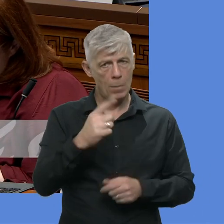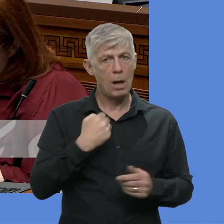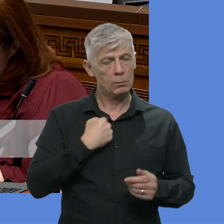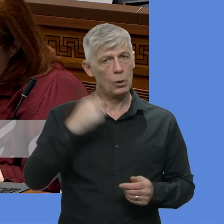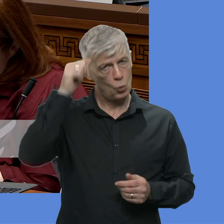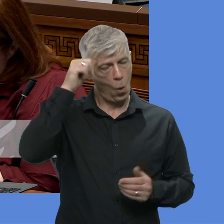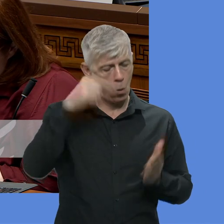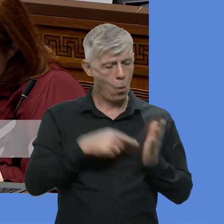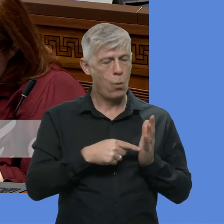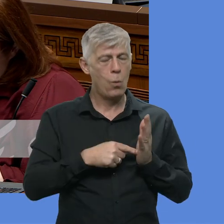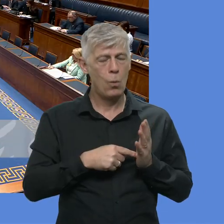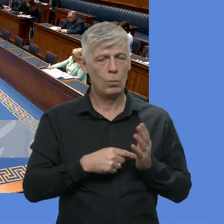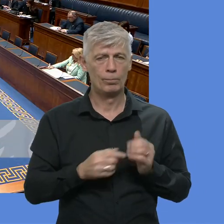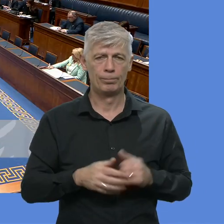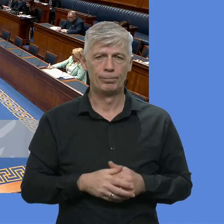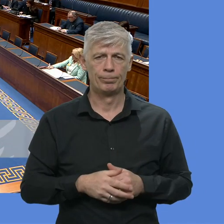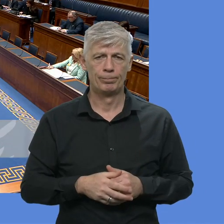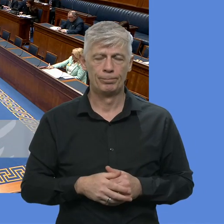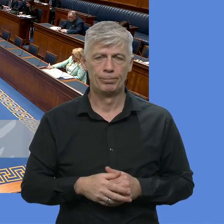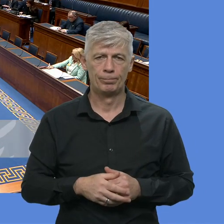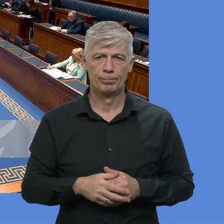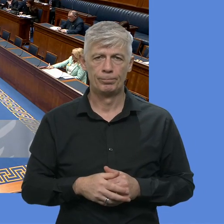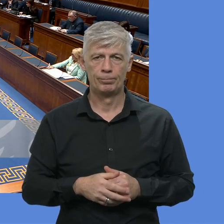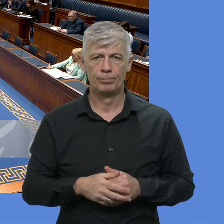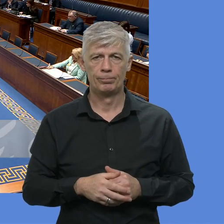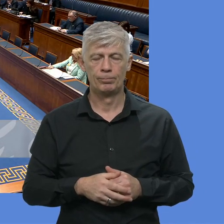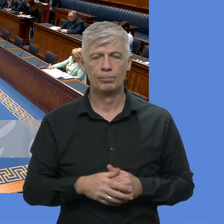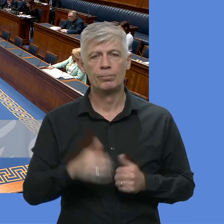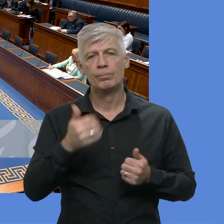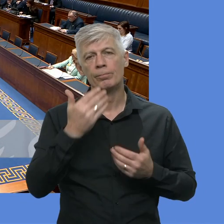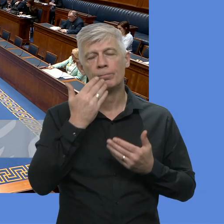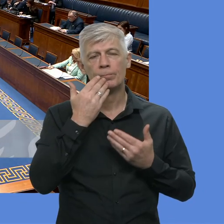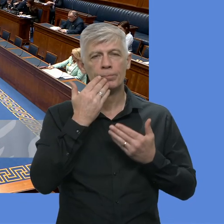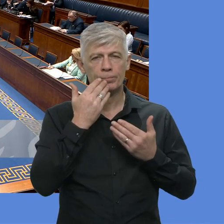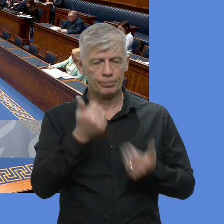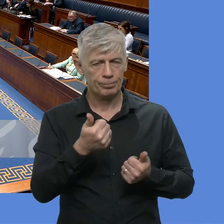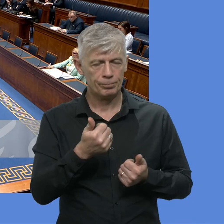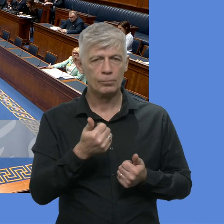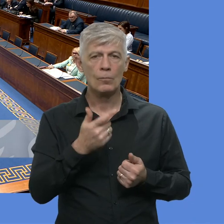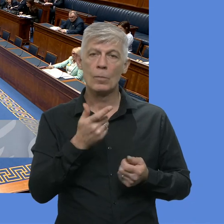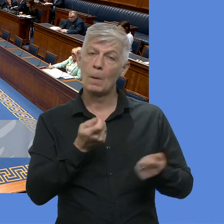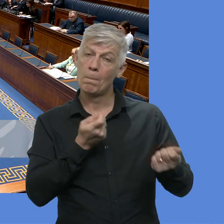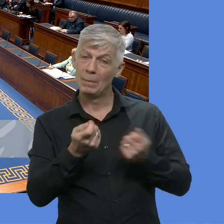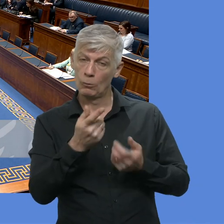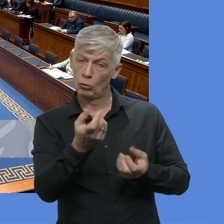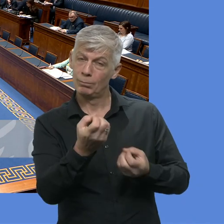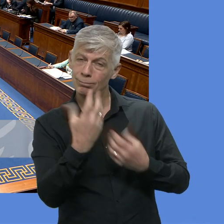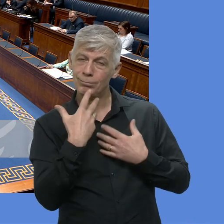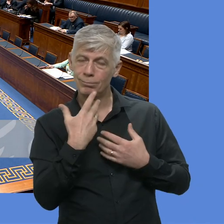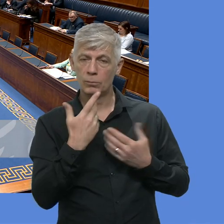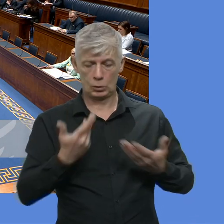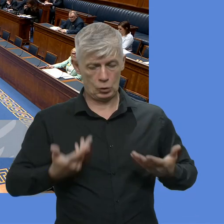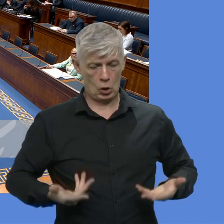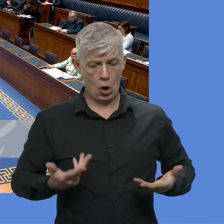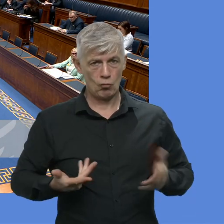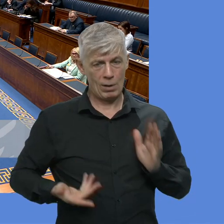radar. Harry Harvey. Thank you, Mr. Speaker. Can the Minister outline what current